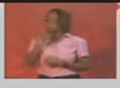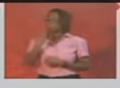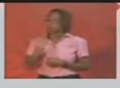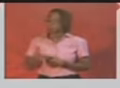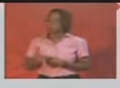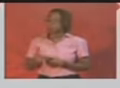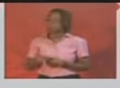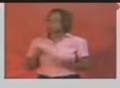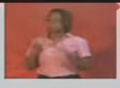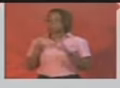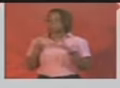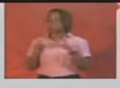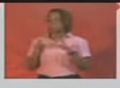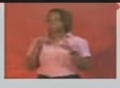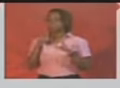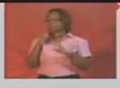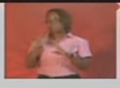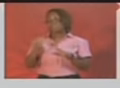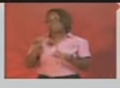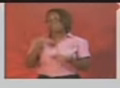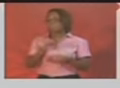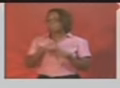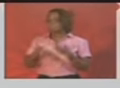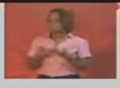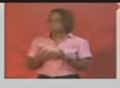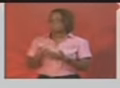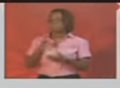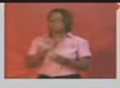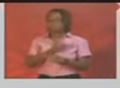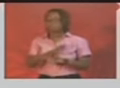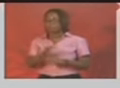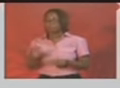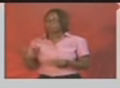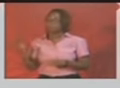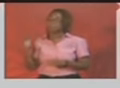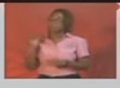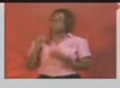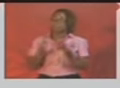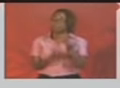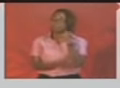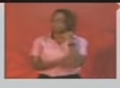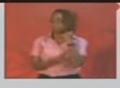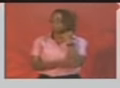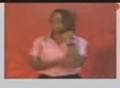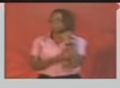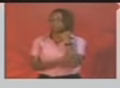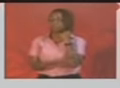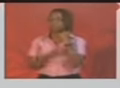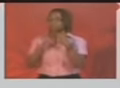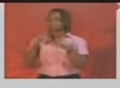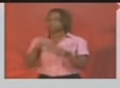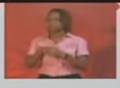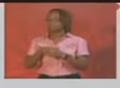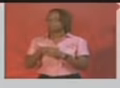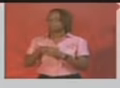of 190, that they have to assure when they give the go-ahead and when they give the approval that the use in